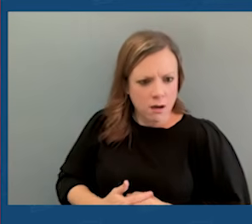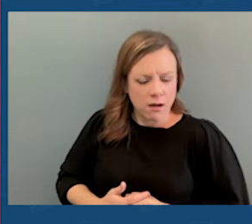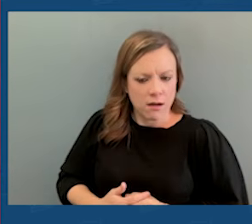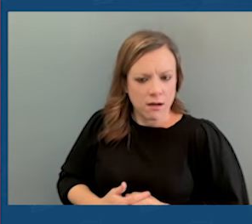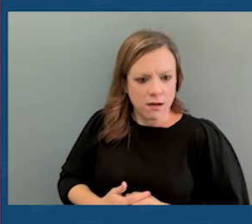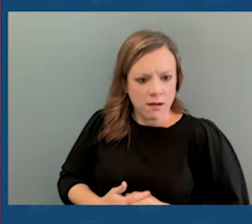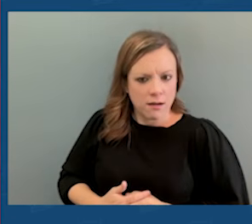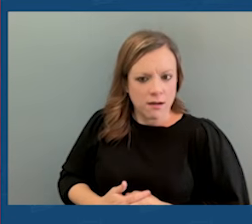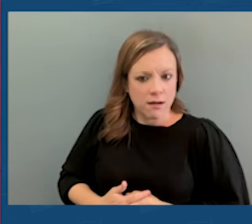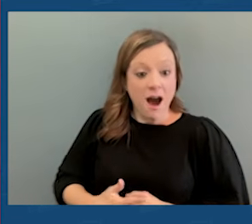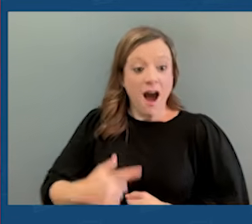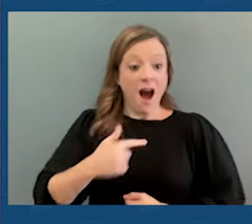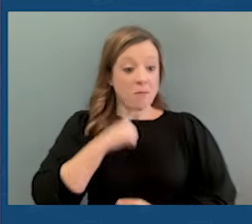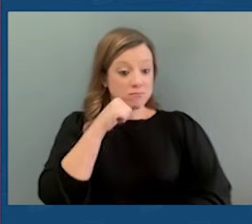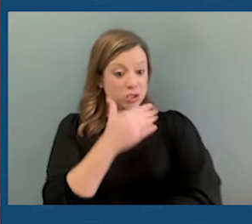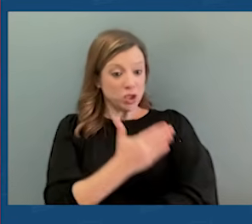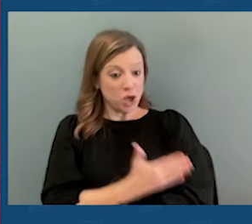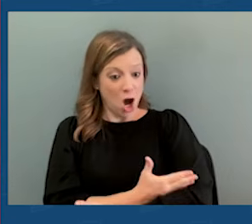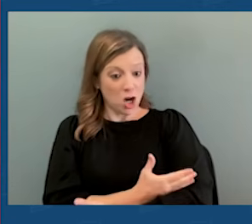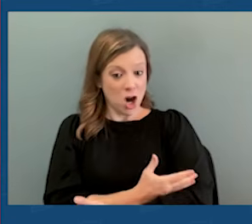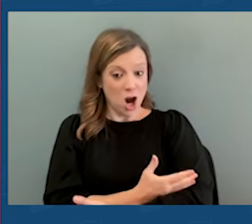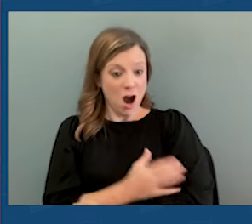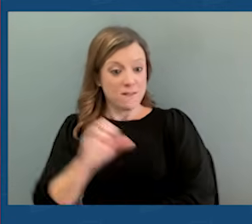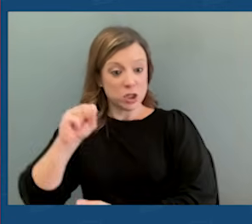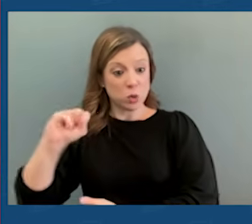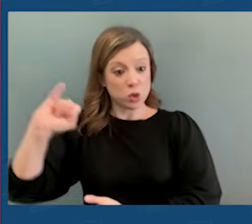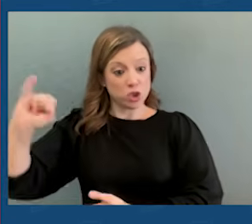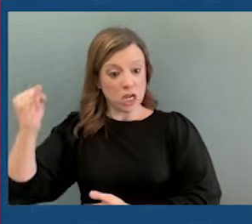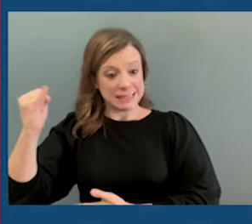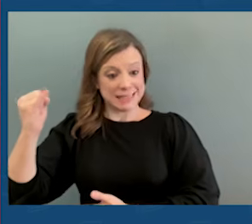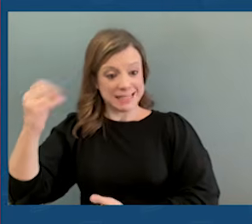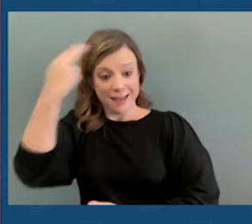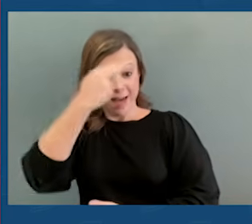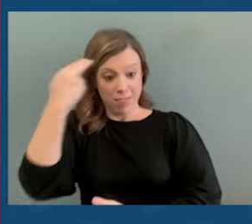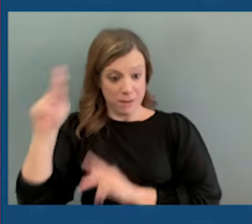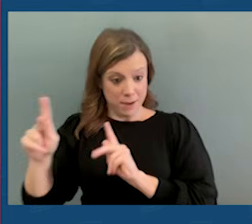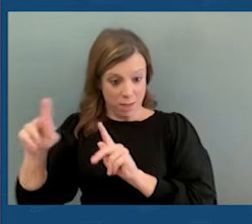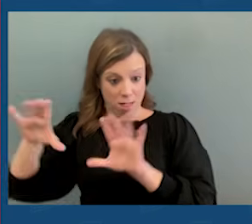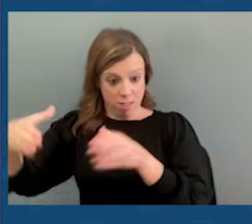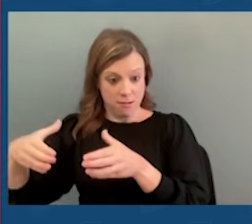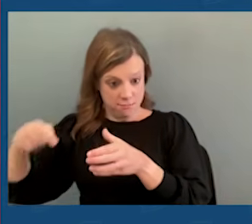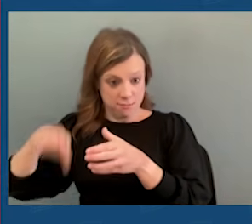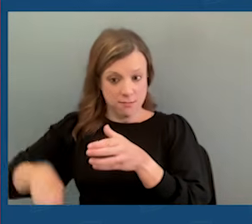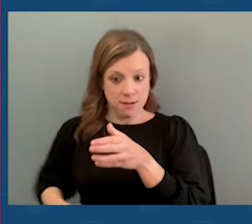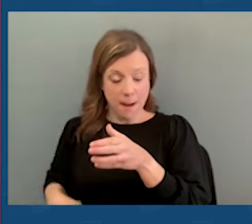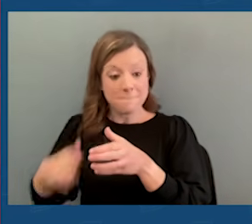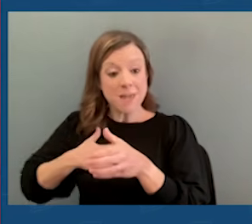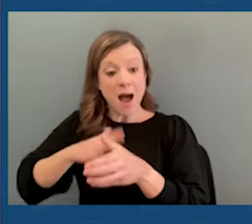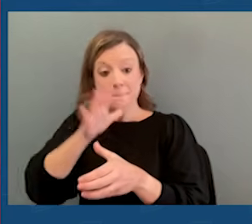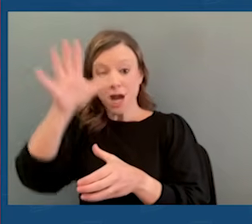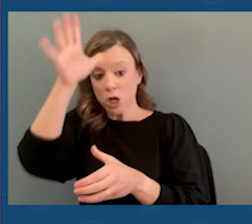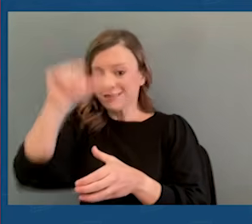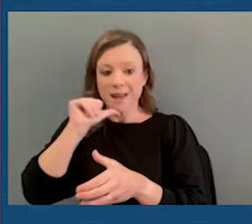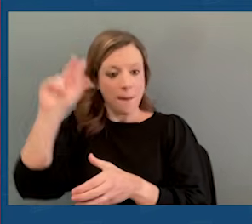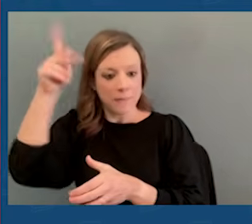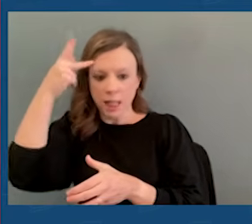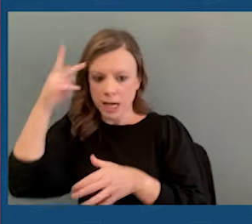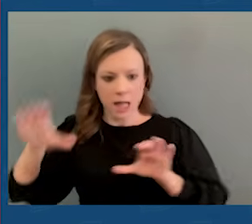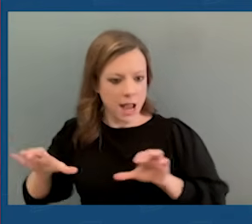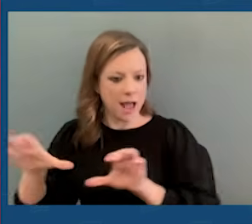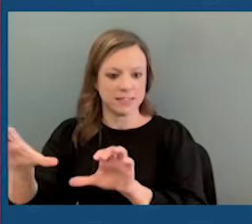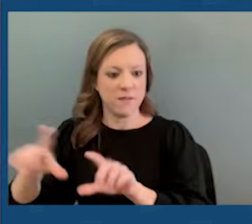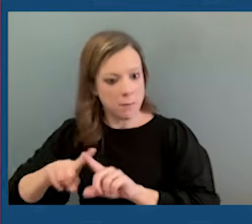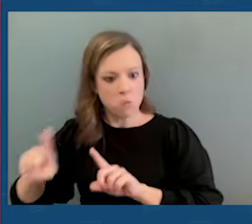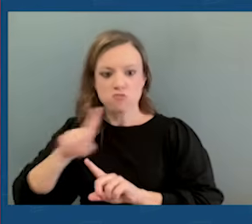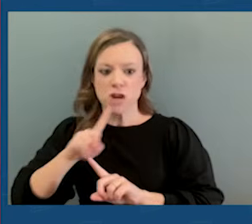I'm the daughter of social justice Catholics. My parents, not politically active, but very